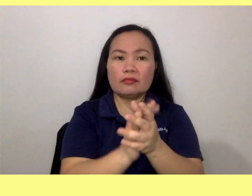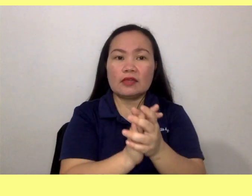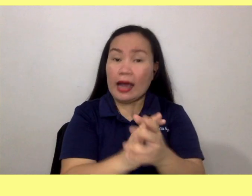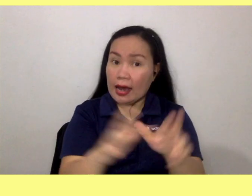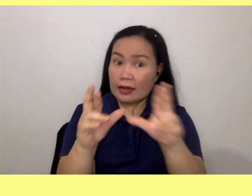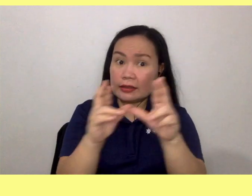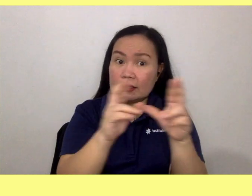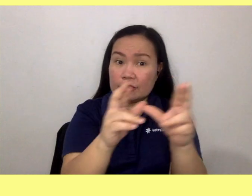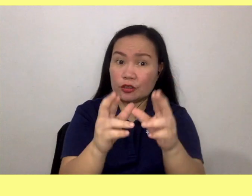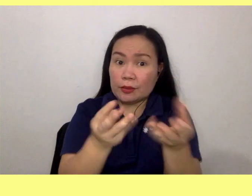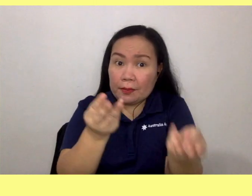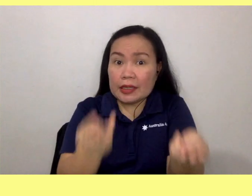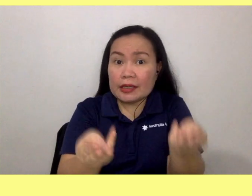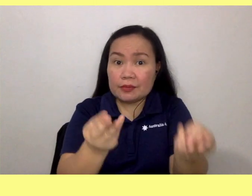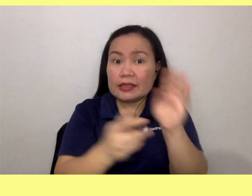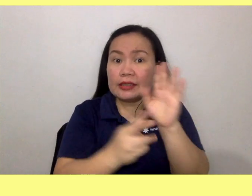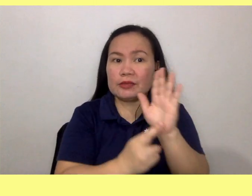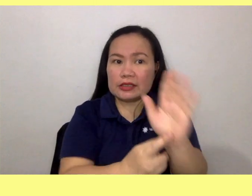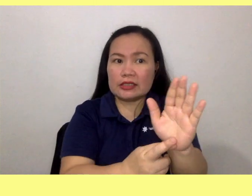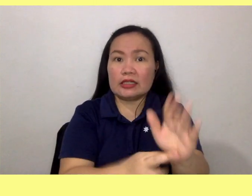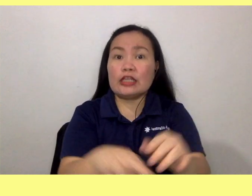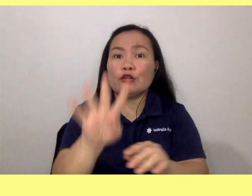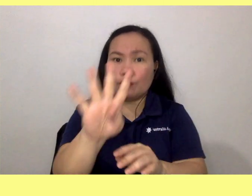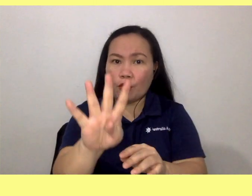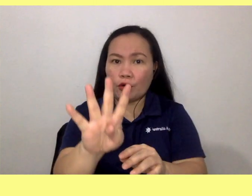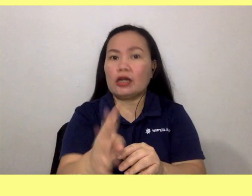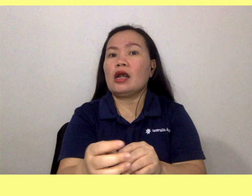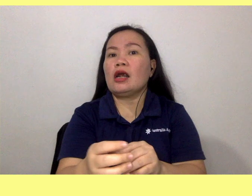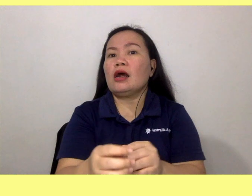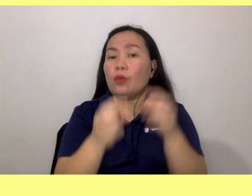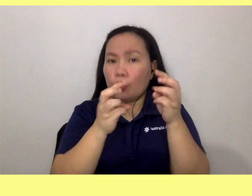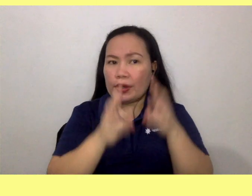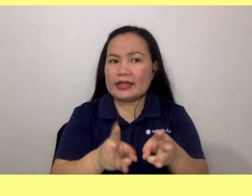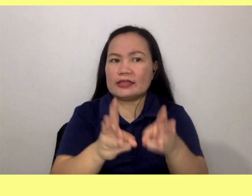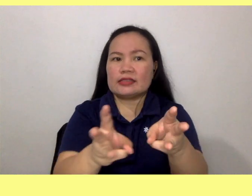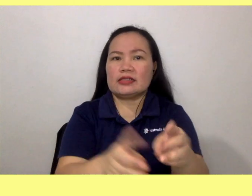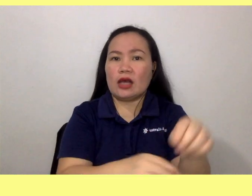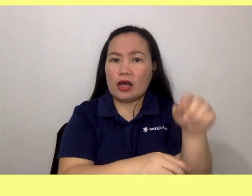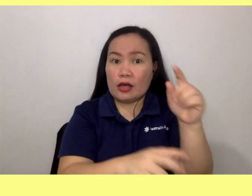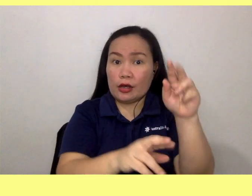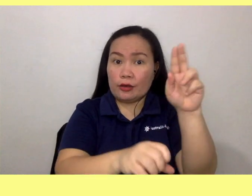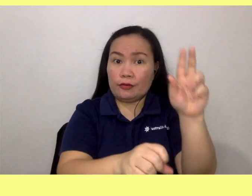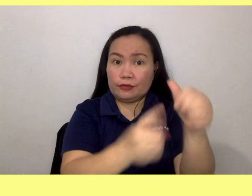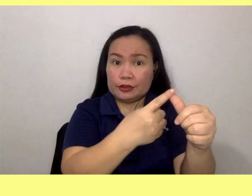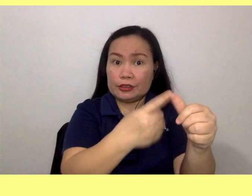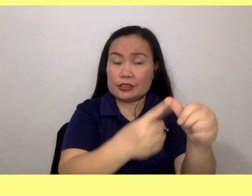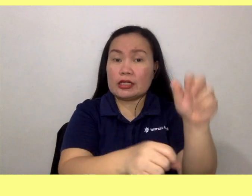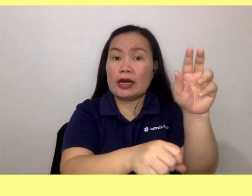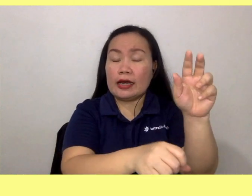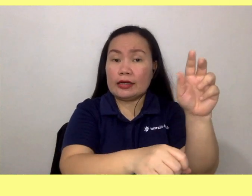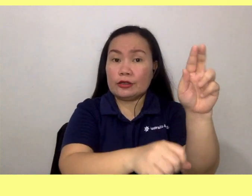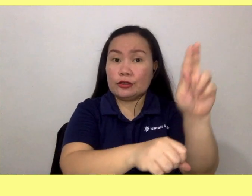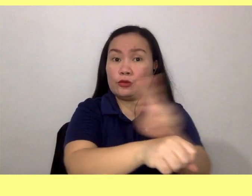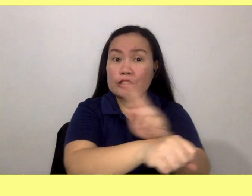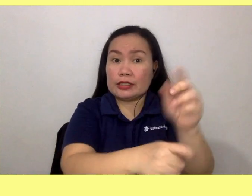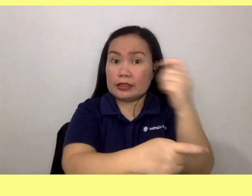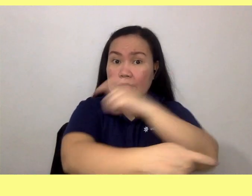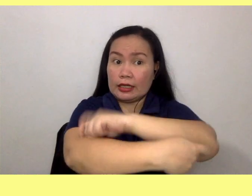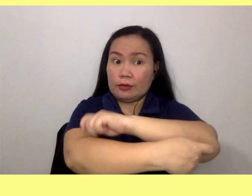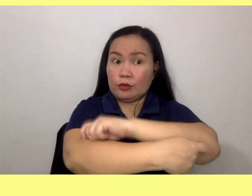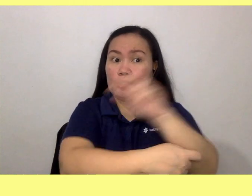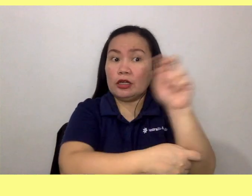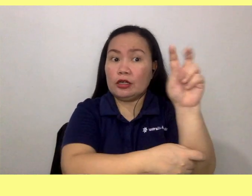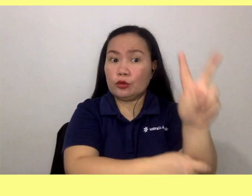pairs, a relation may be represented in 4 other ways: using table, mapping